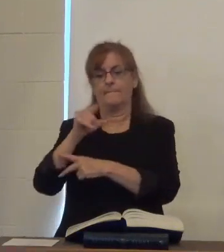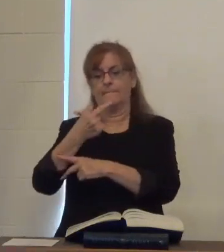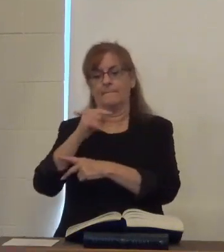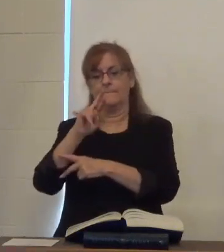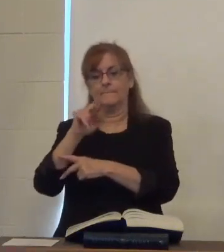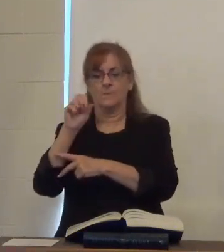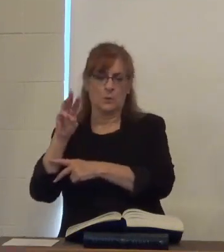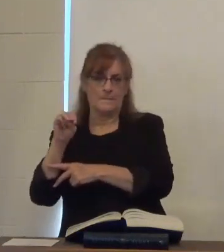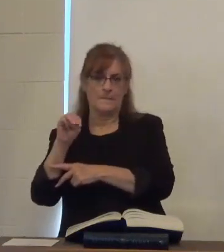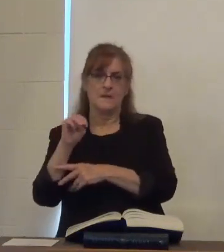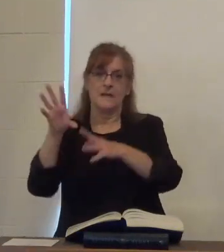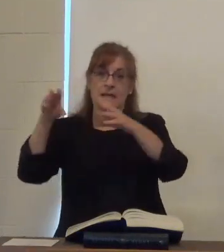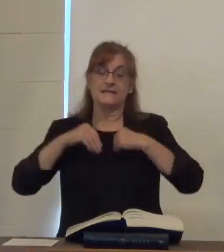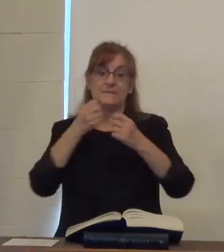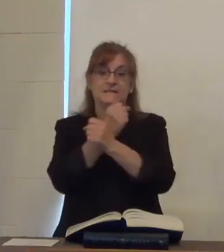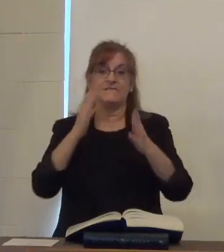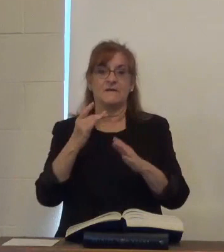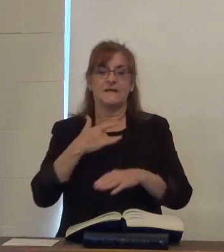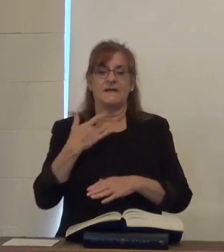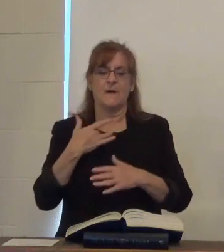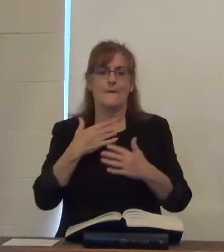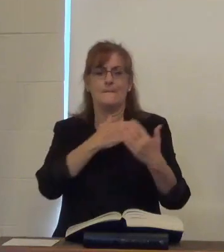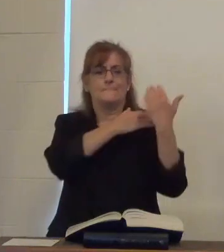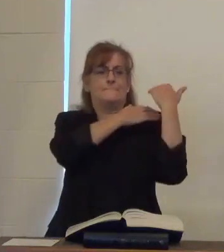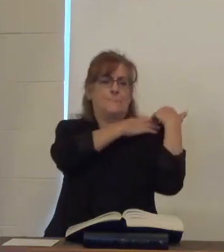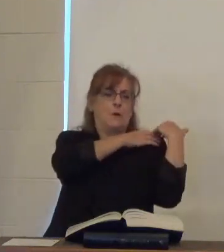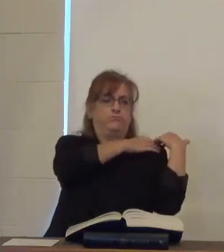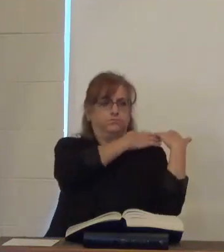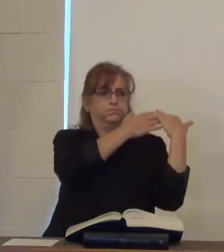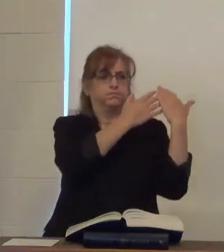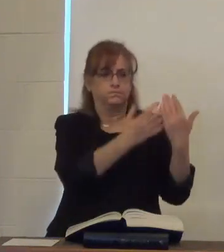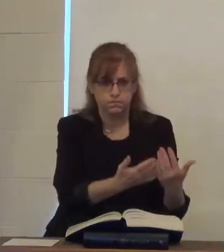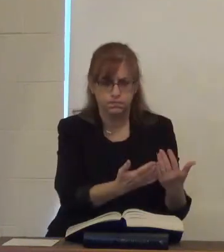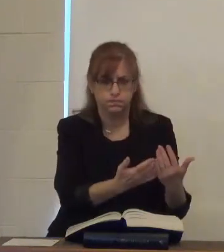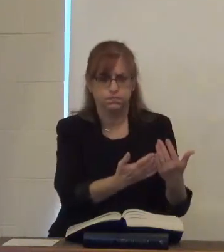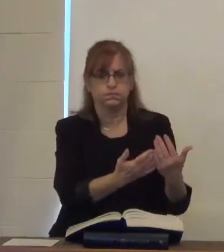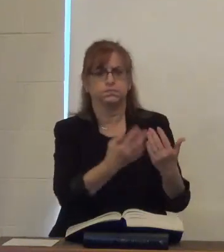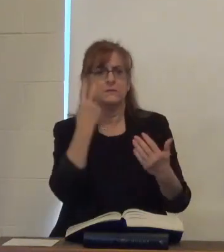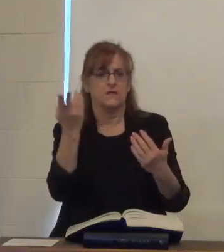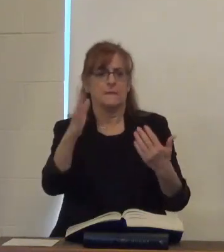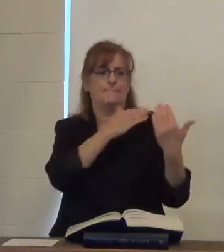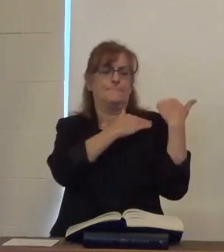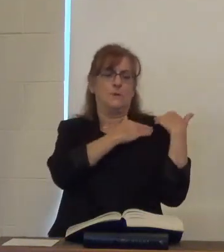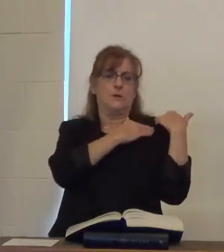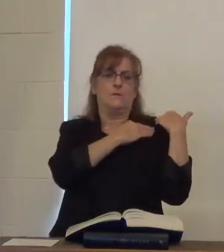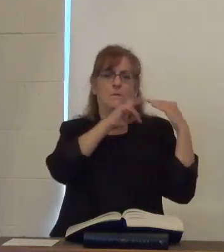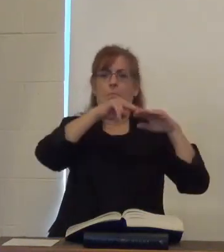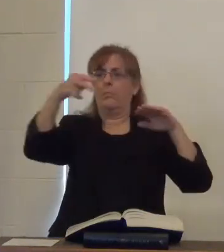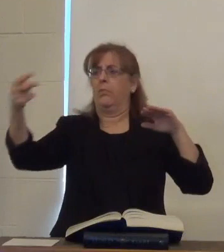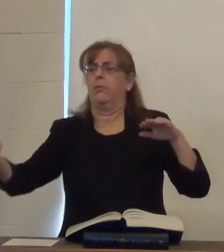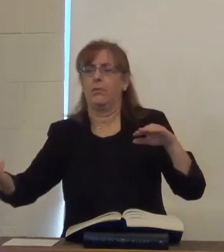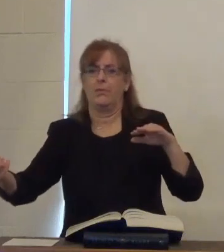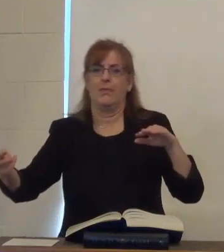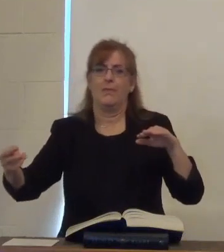burden lifted from his back, and he saw it running down the steep place into an open sepulcher. And Pilgrim